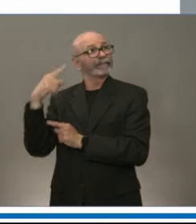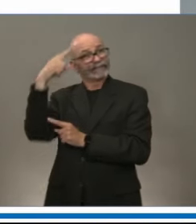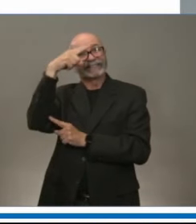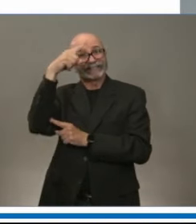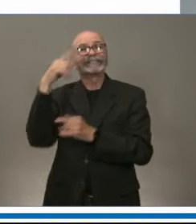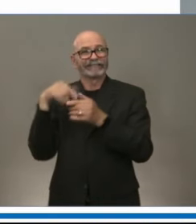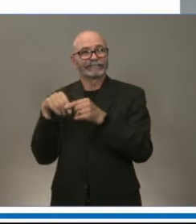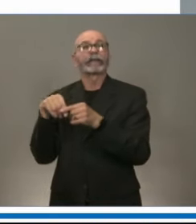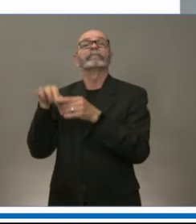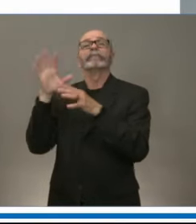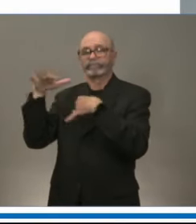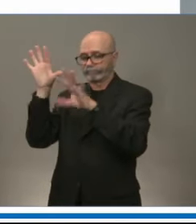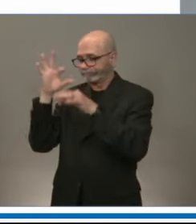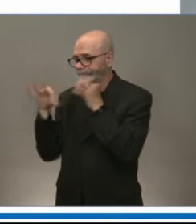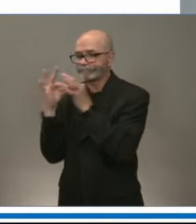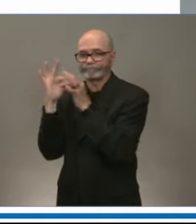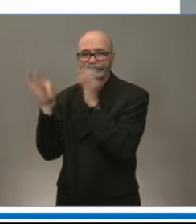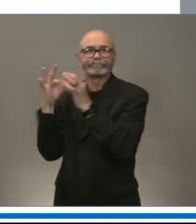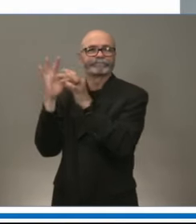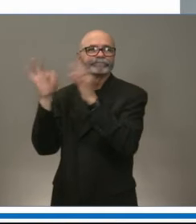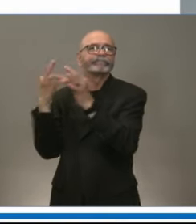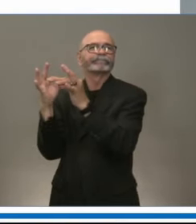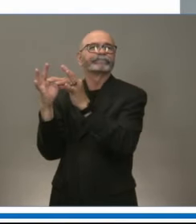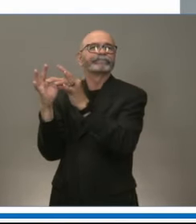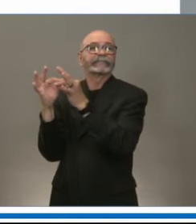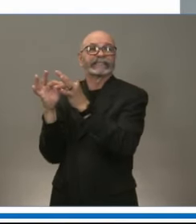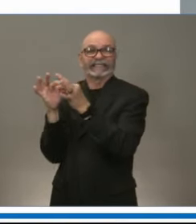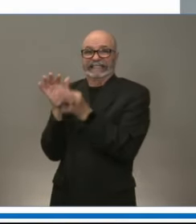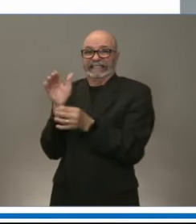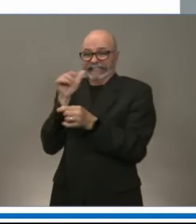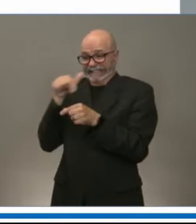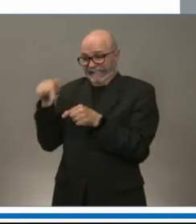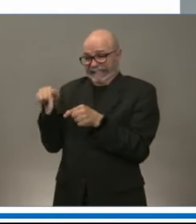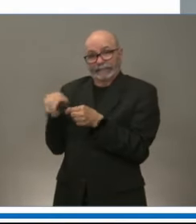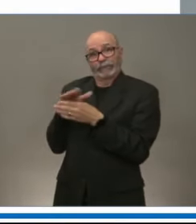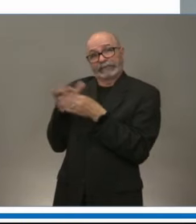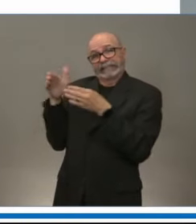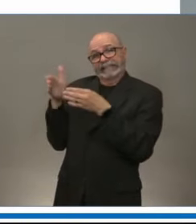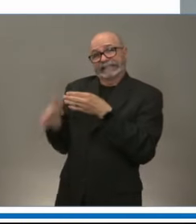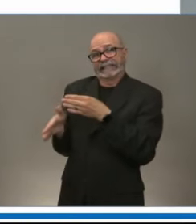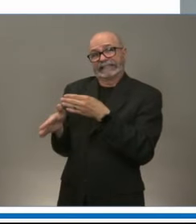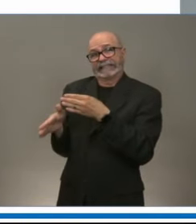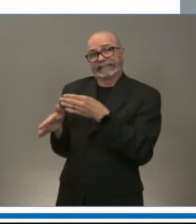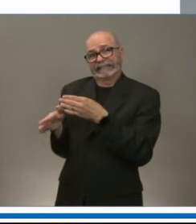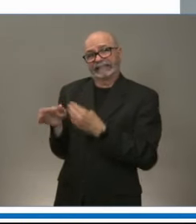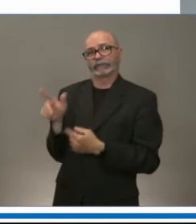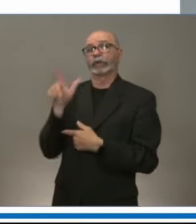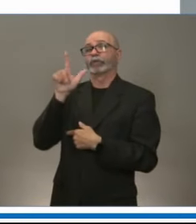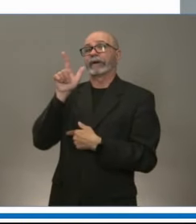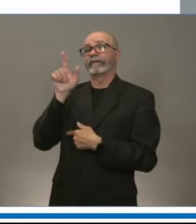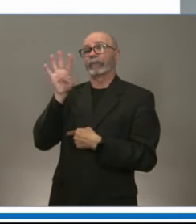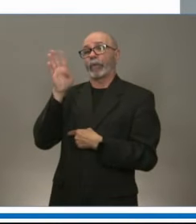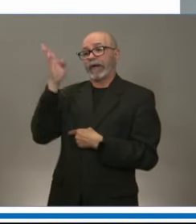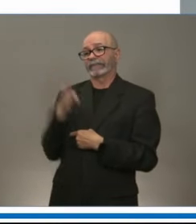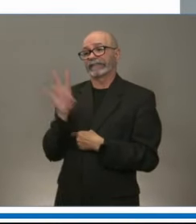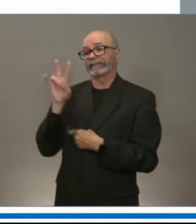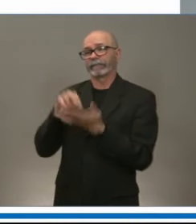weekend they're moving to a 24/7 operation to further maximize their